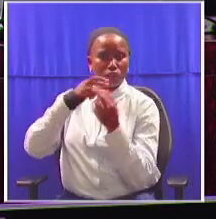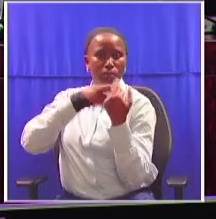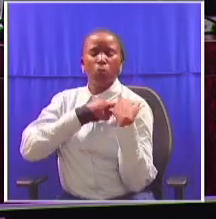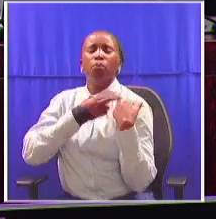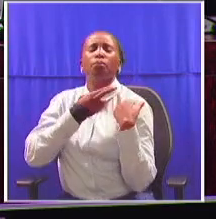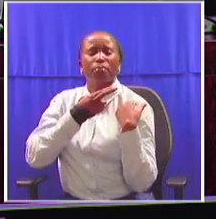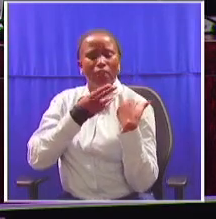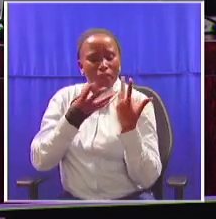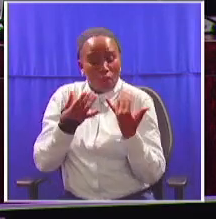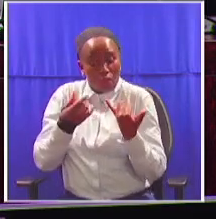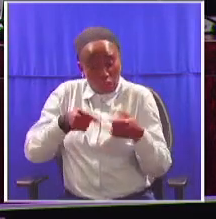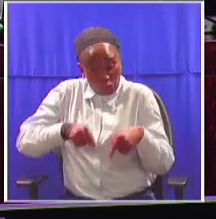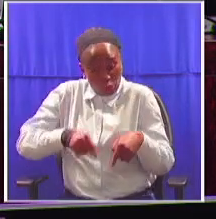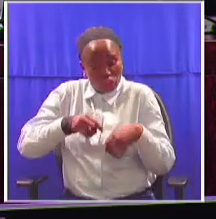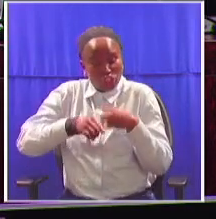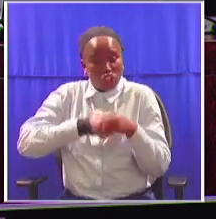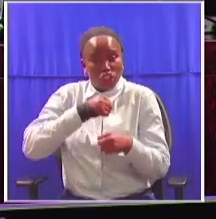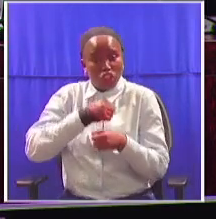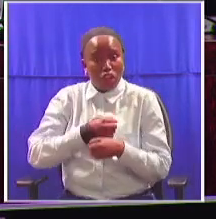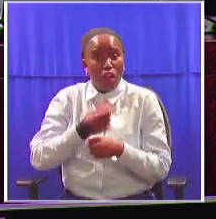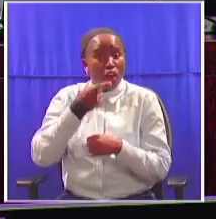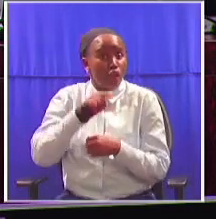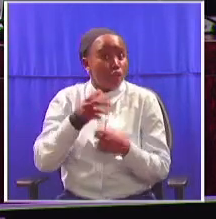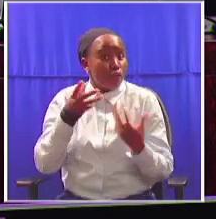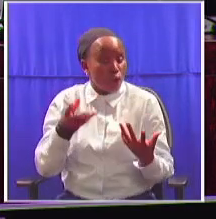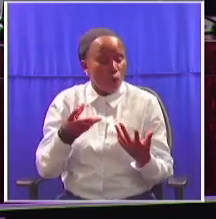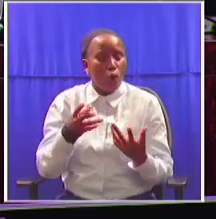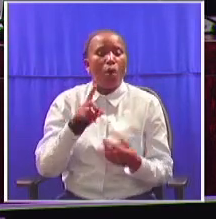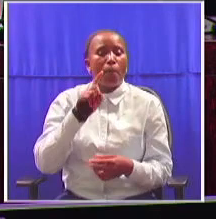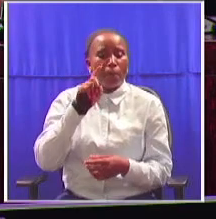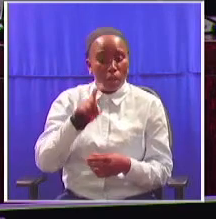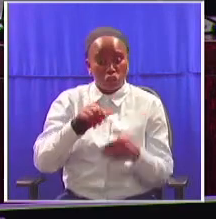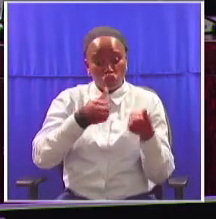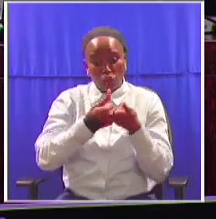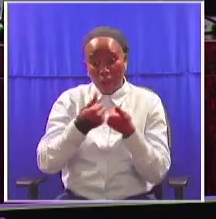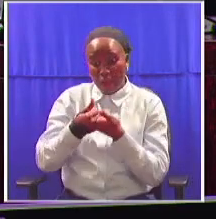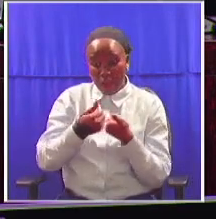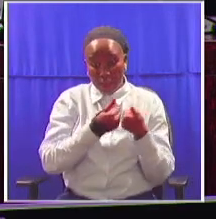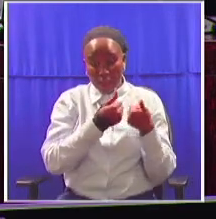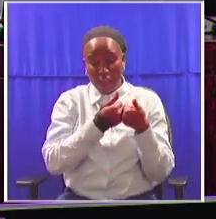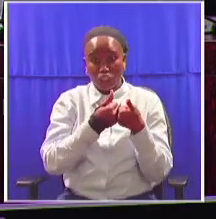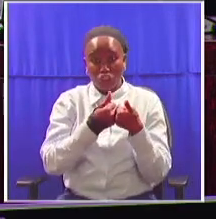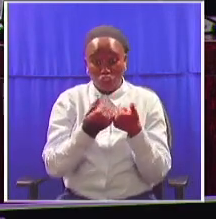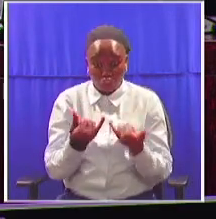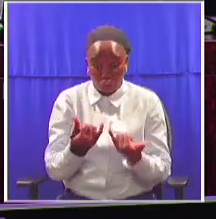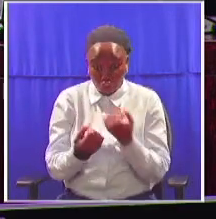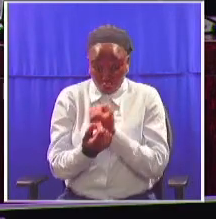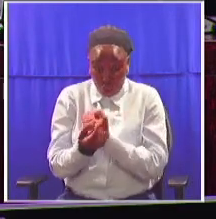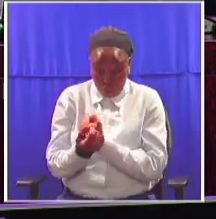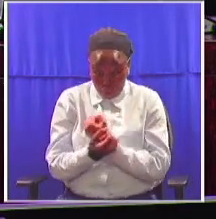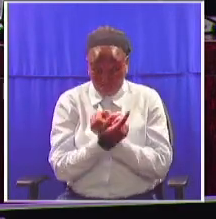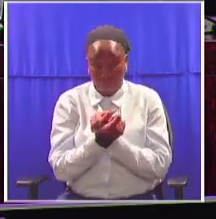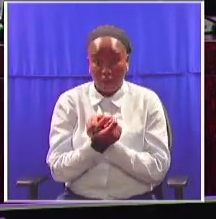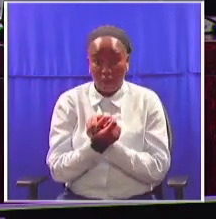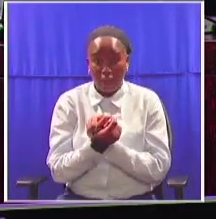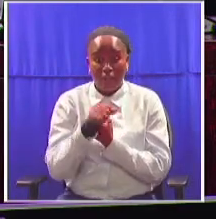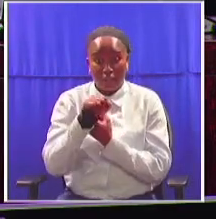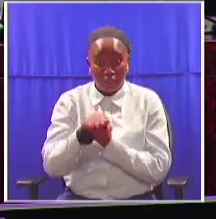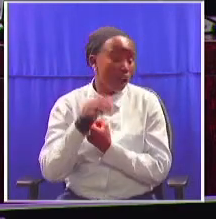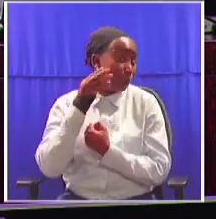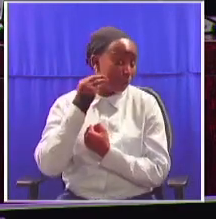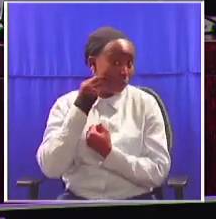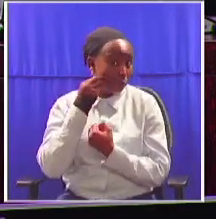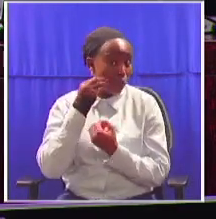year to both respond to the challenges of the present and to